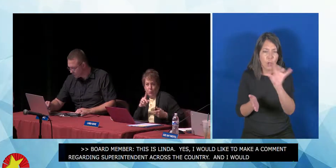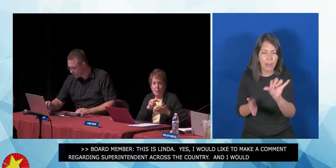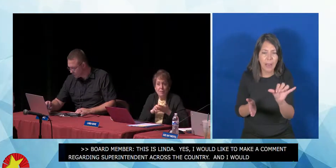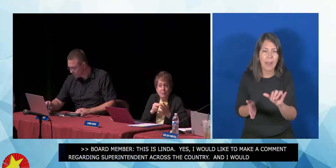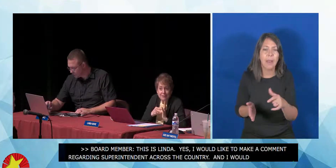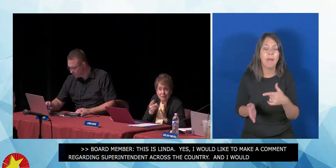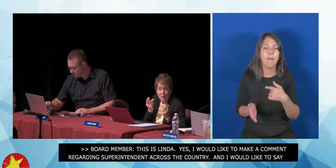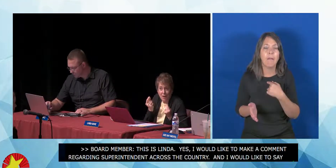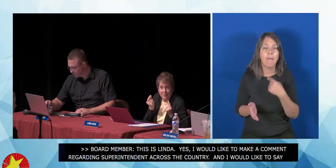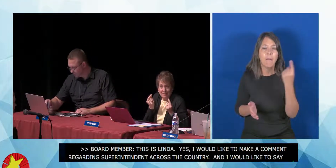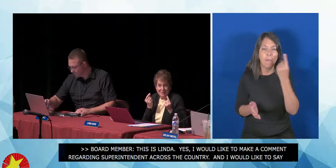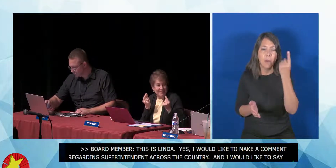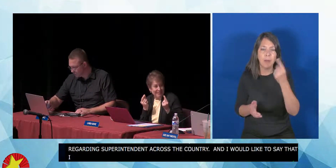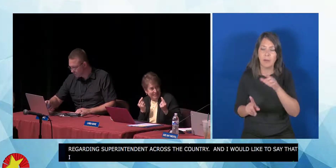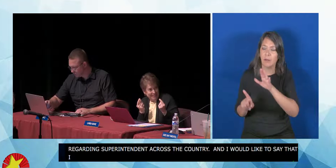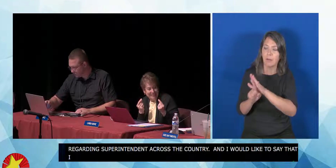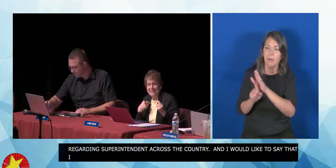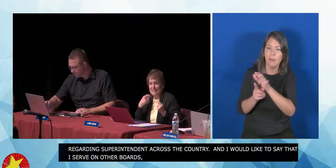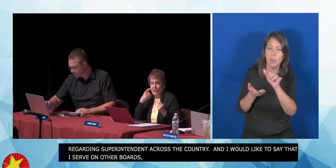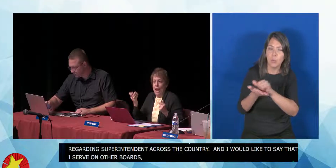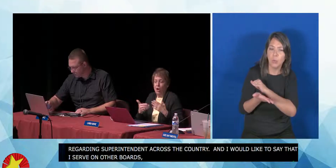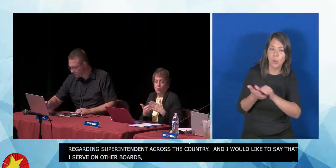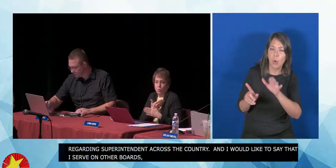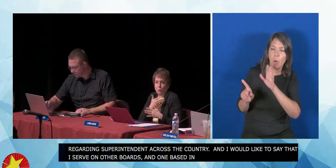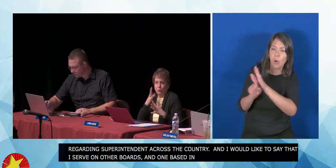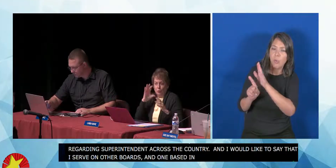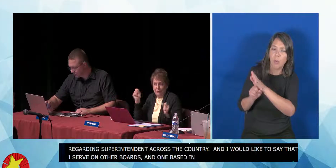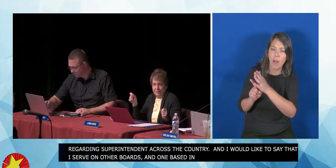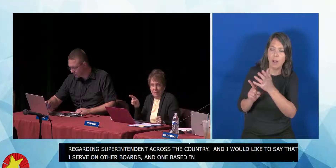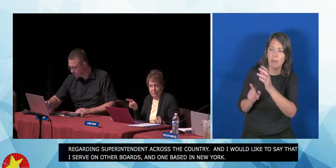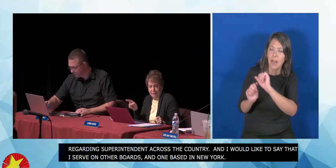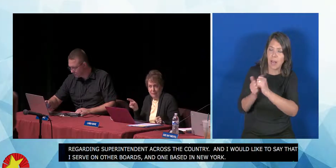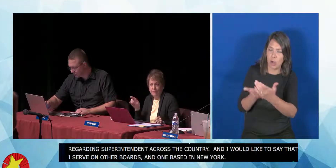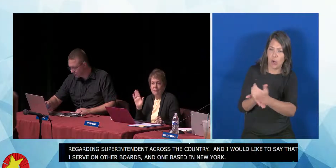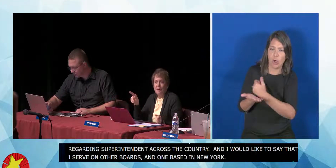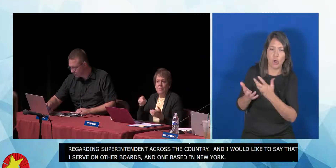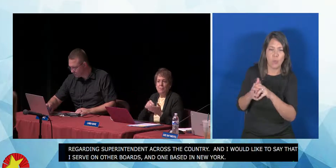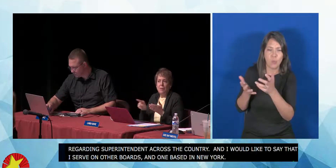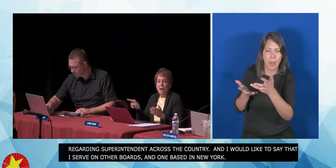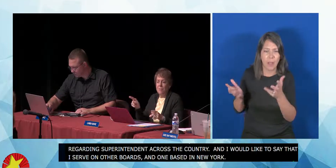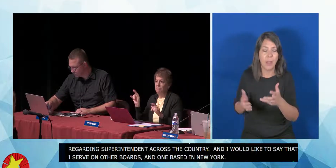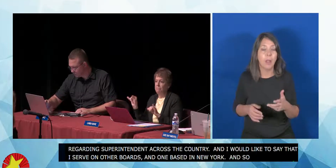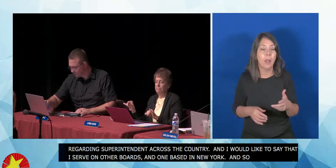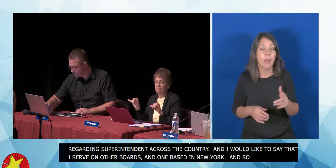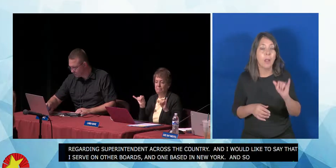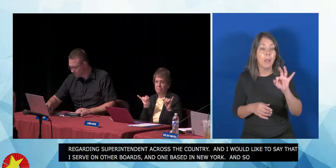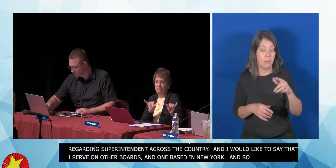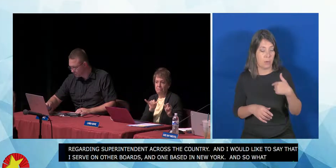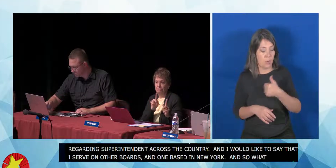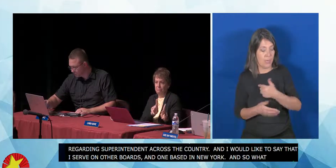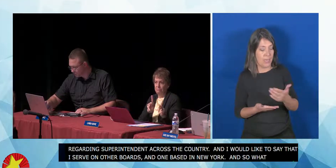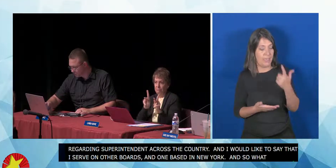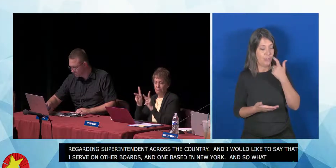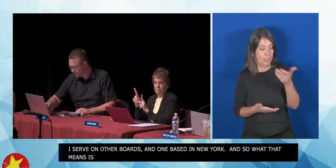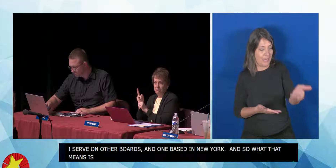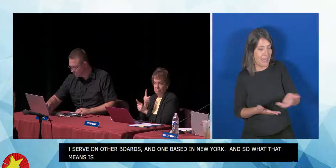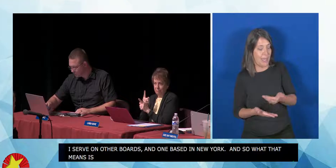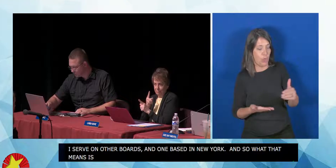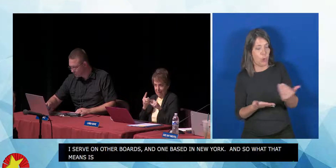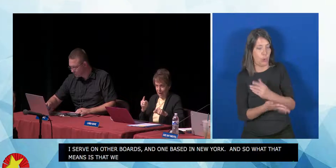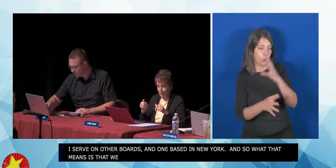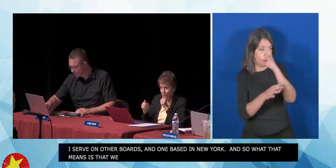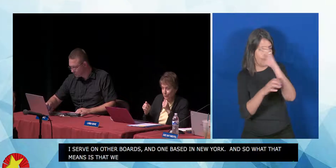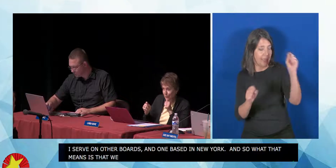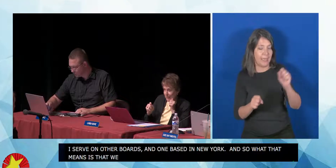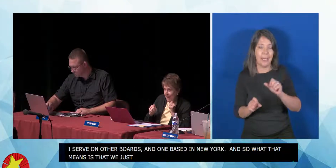one based in New York. So what that means is that we just hired a new superintendent, and their pay